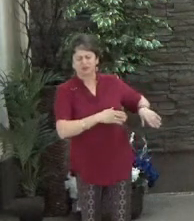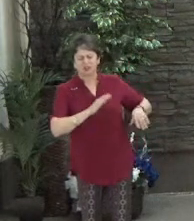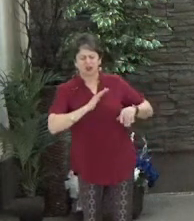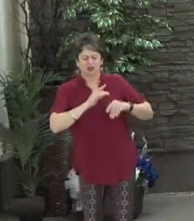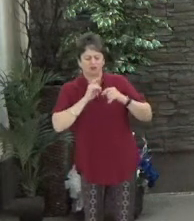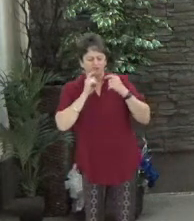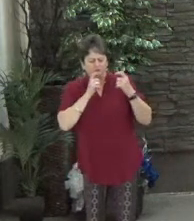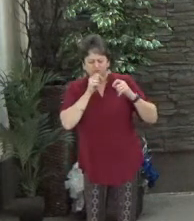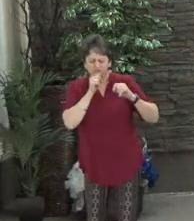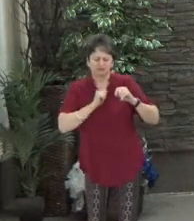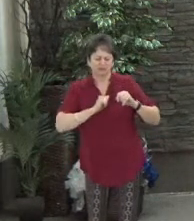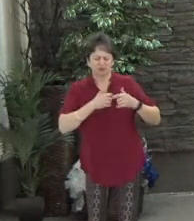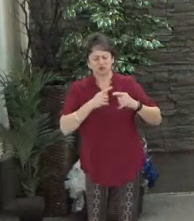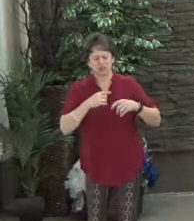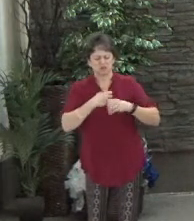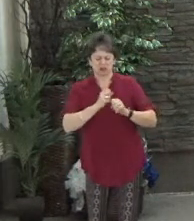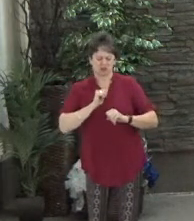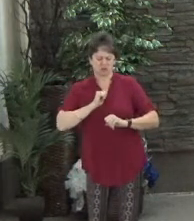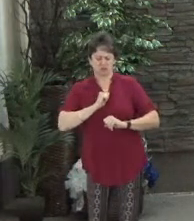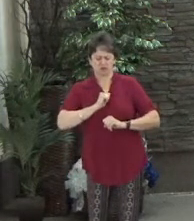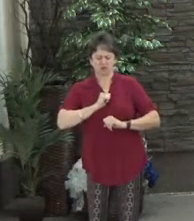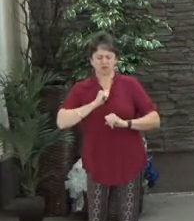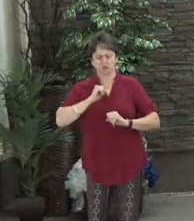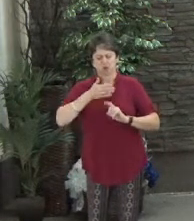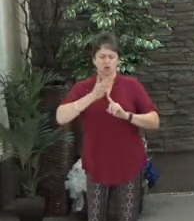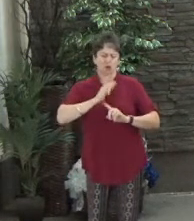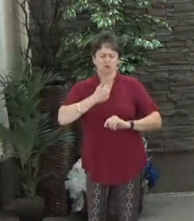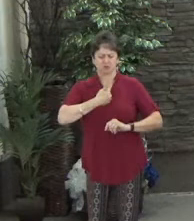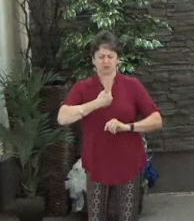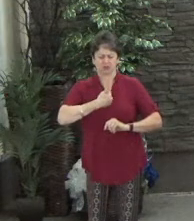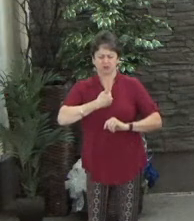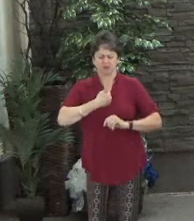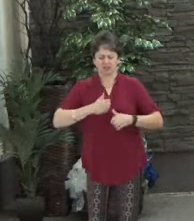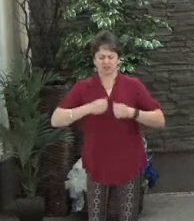to try to be our own God and to do life without you.